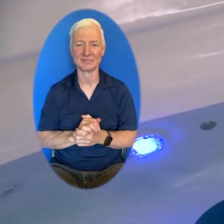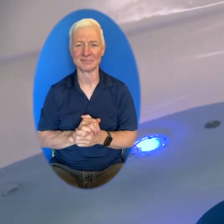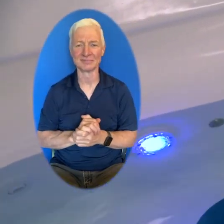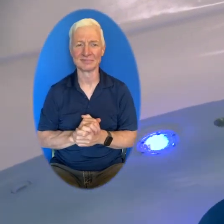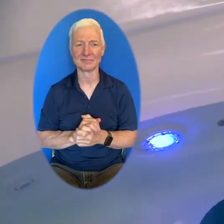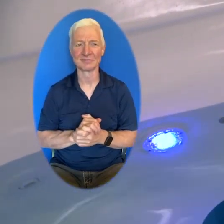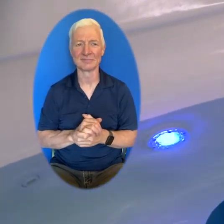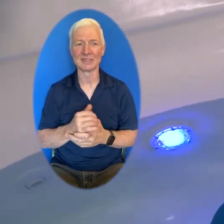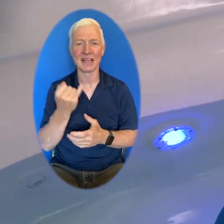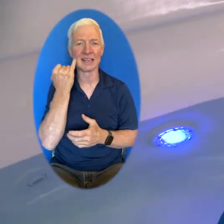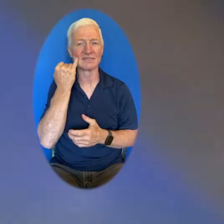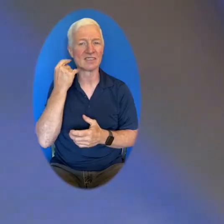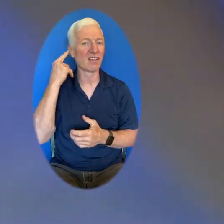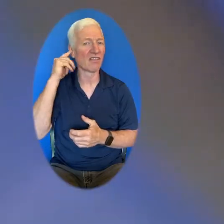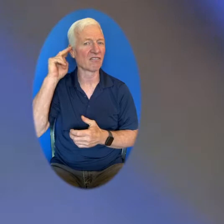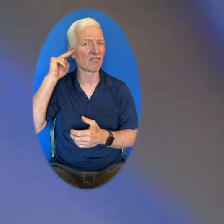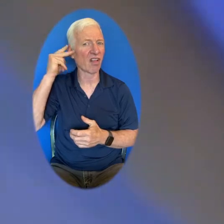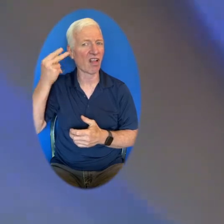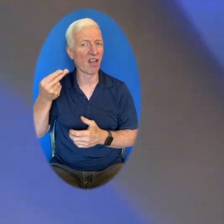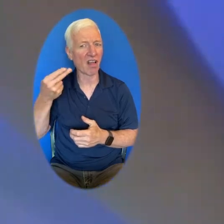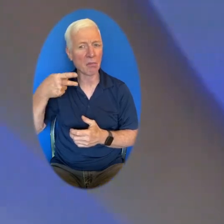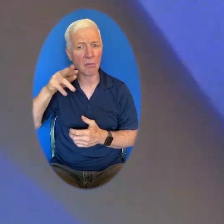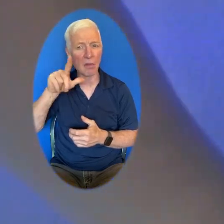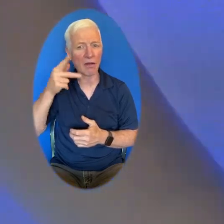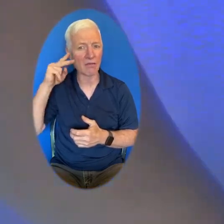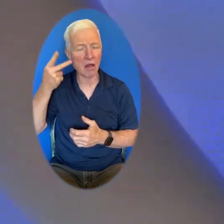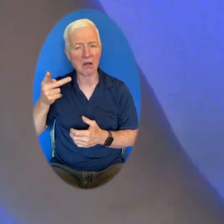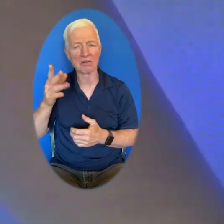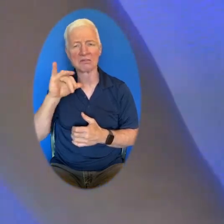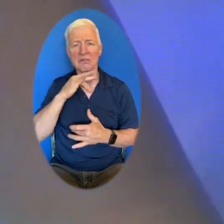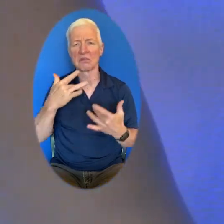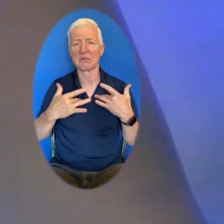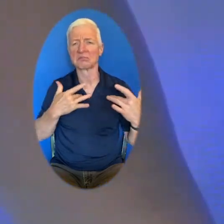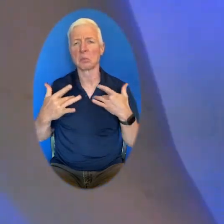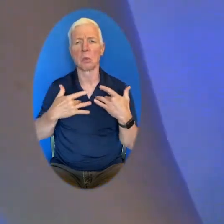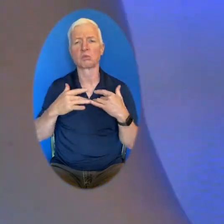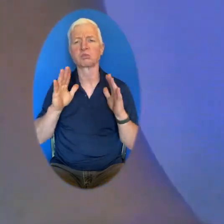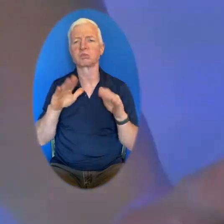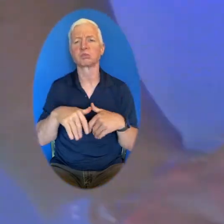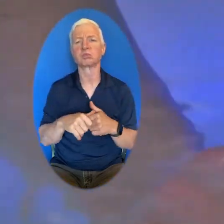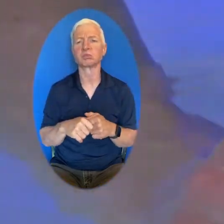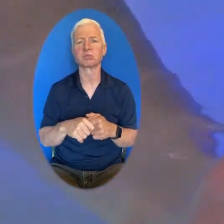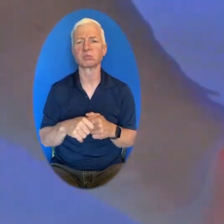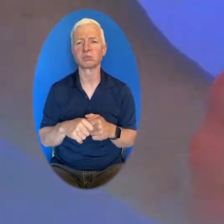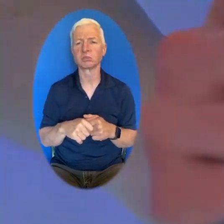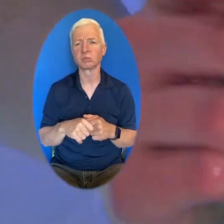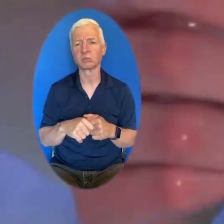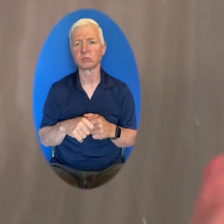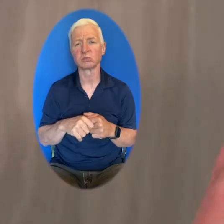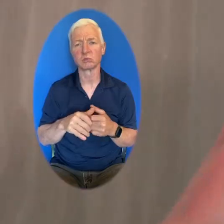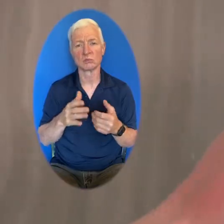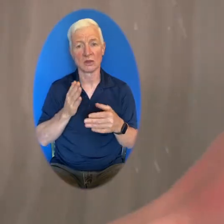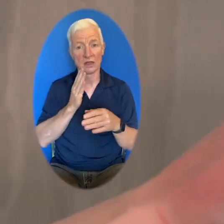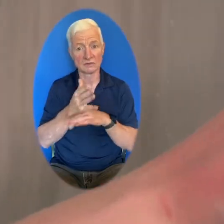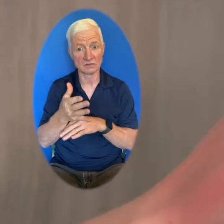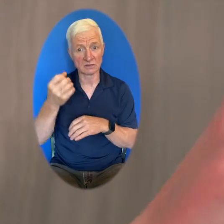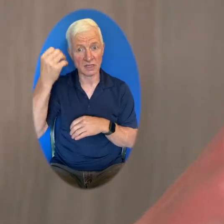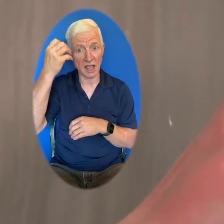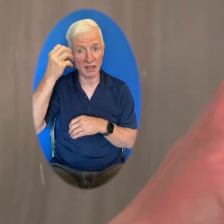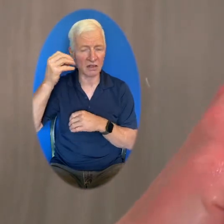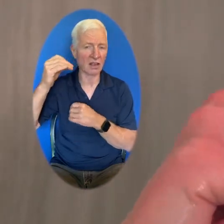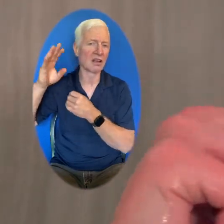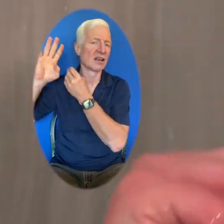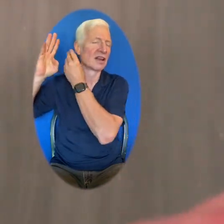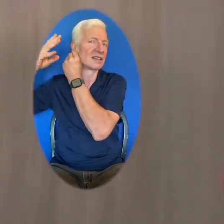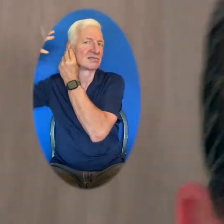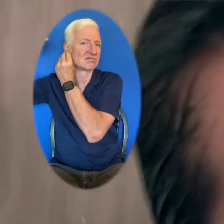help relax your neck muscles. If your earplugs leak or pop out during your float, it is fine to float without them. Just be certain to